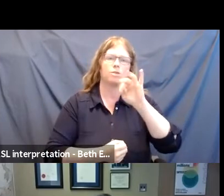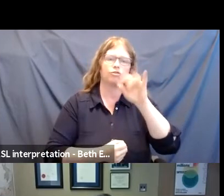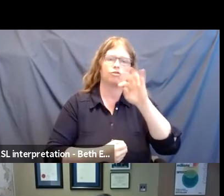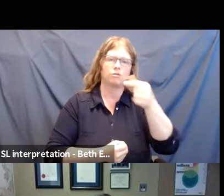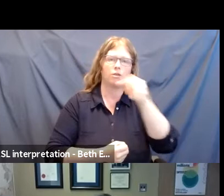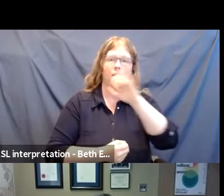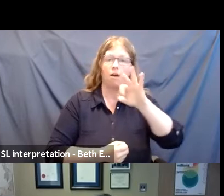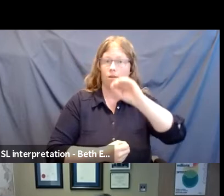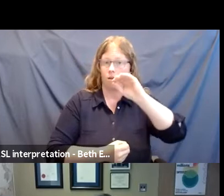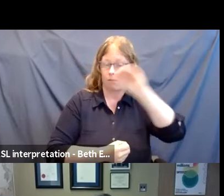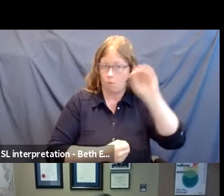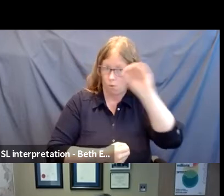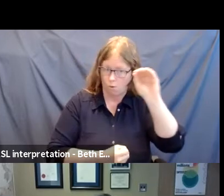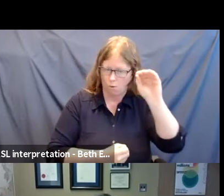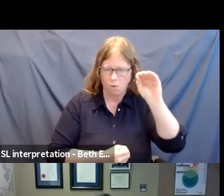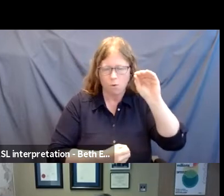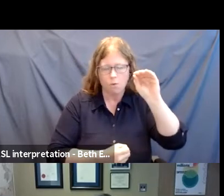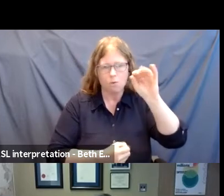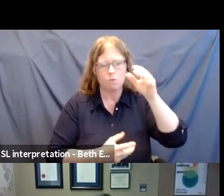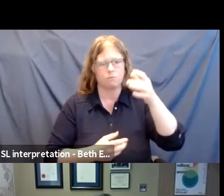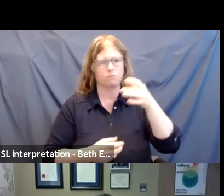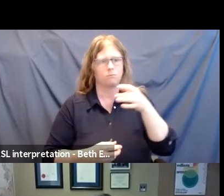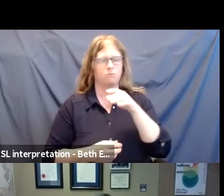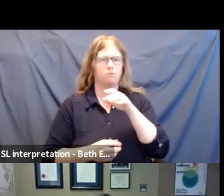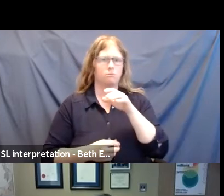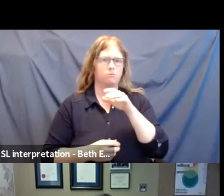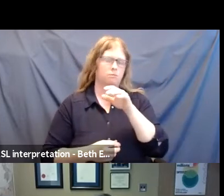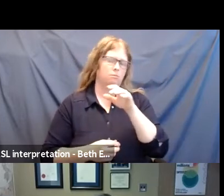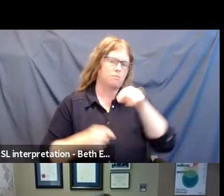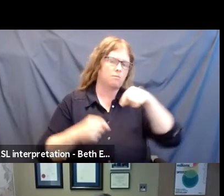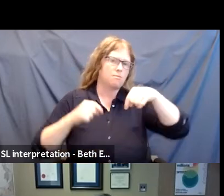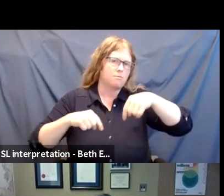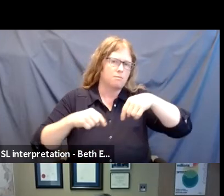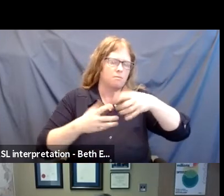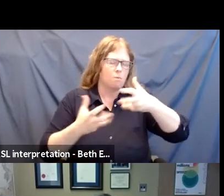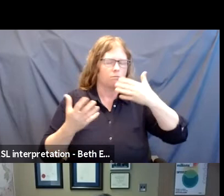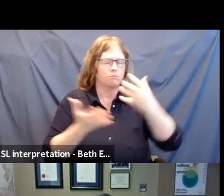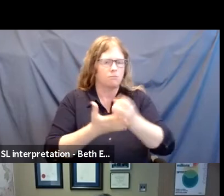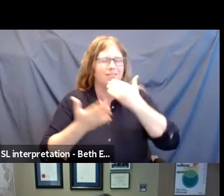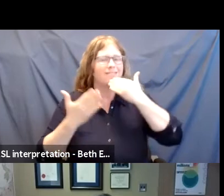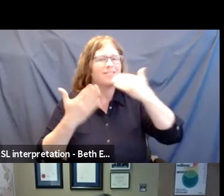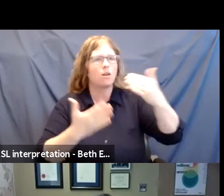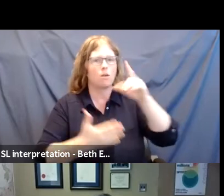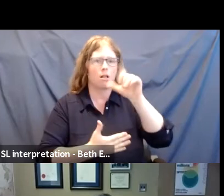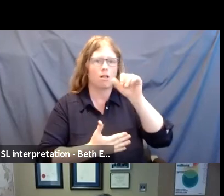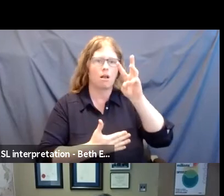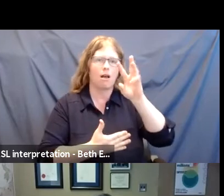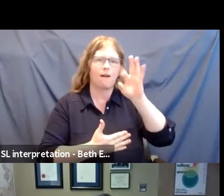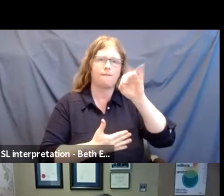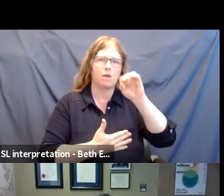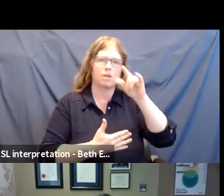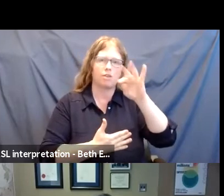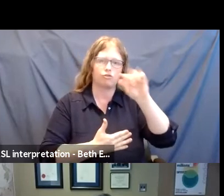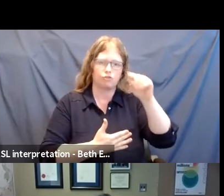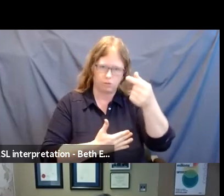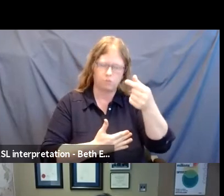Ottawa is funded by the Law Foundation of Ontario. We want to thank the Law Foundation for their continued support of our